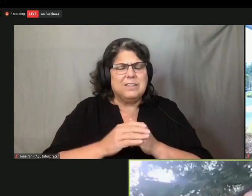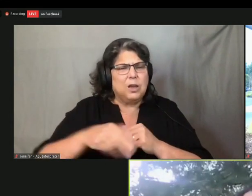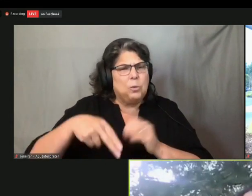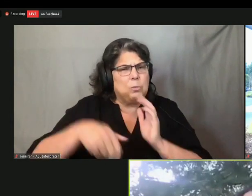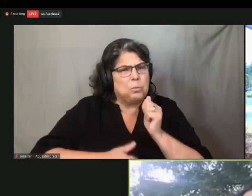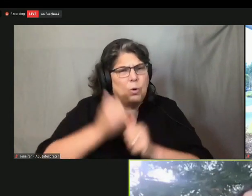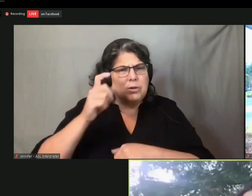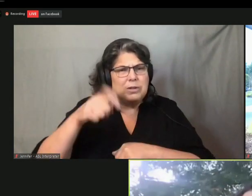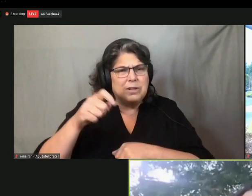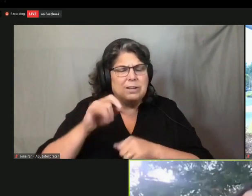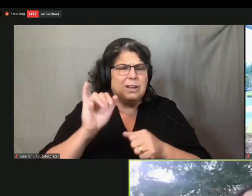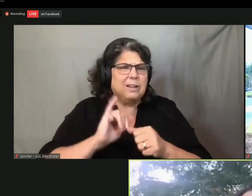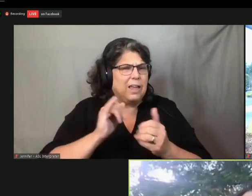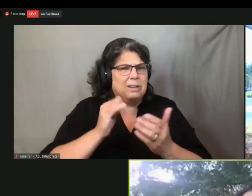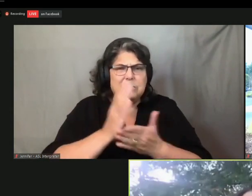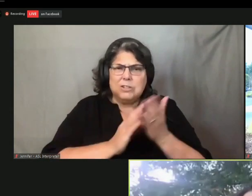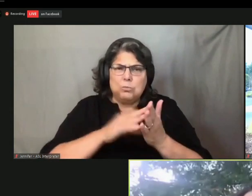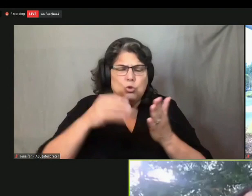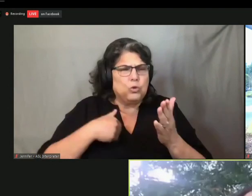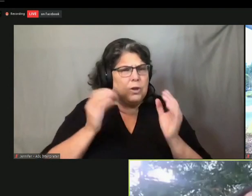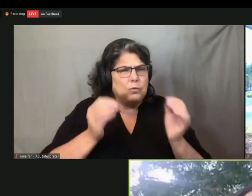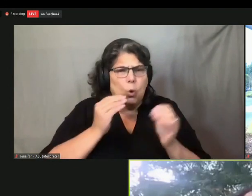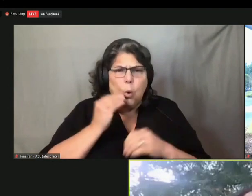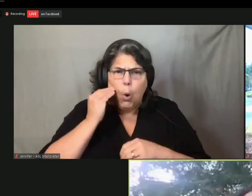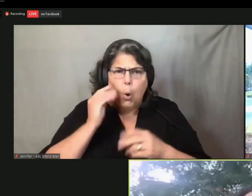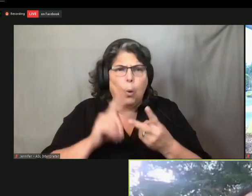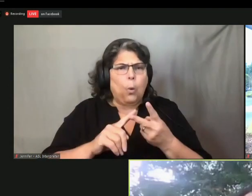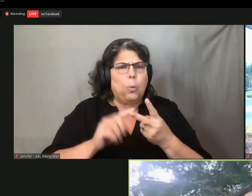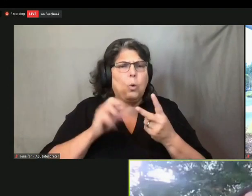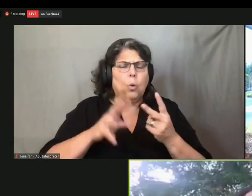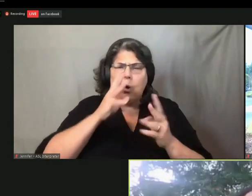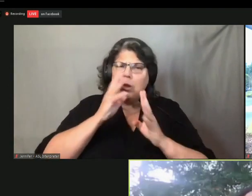students experiencing homelessness, neglect, or abuse.